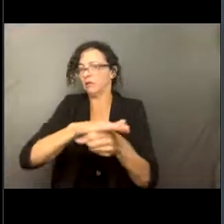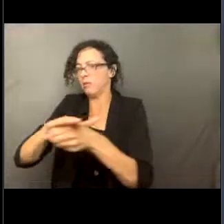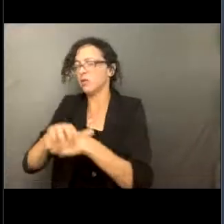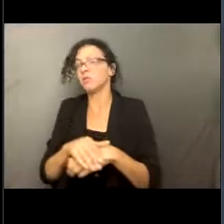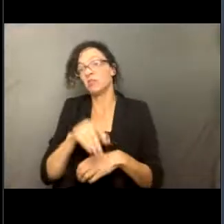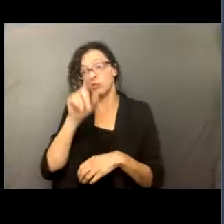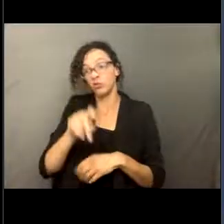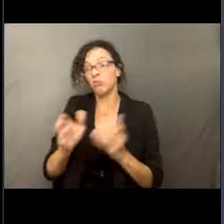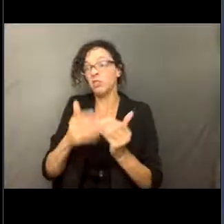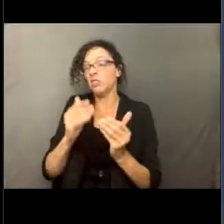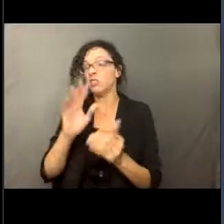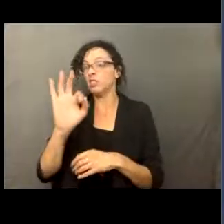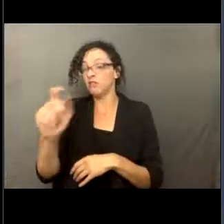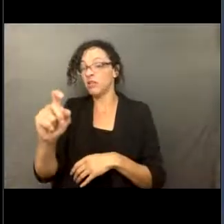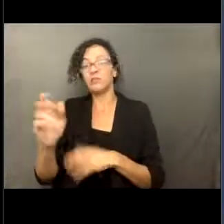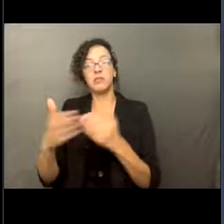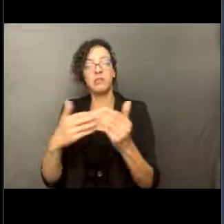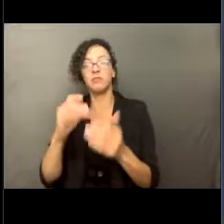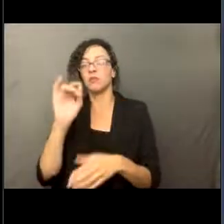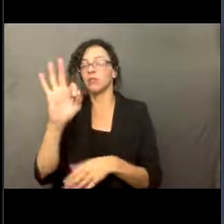even if it's a requirement to,